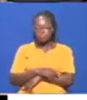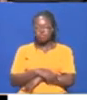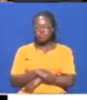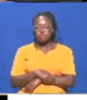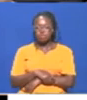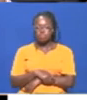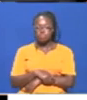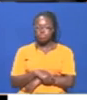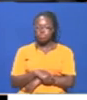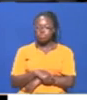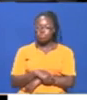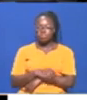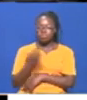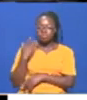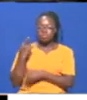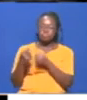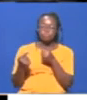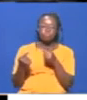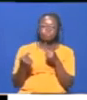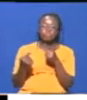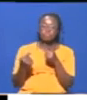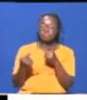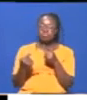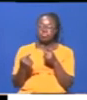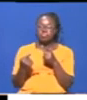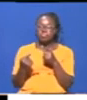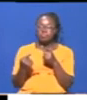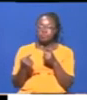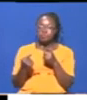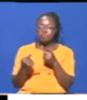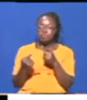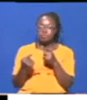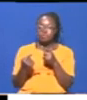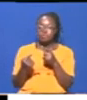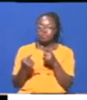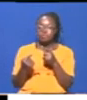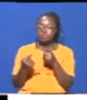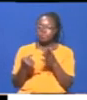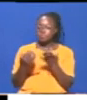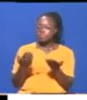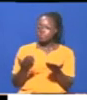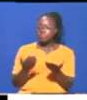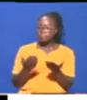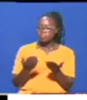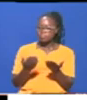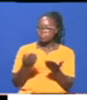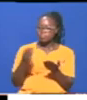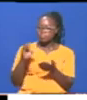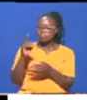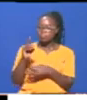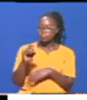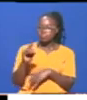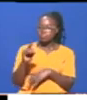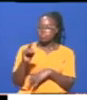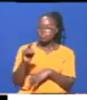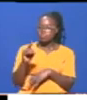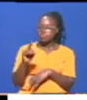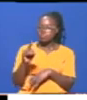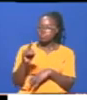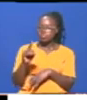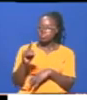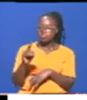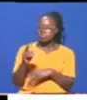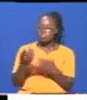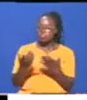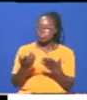You know, last year, there was a BBC report, and that they quoted the World Health